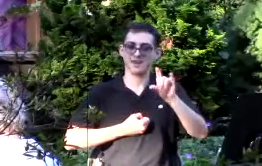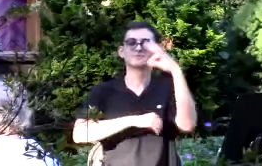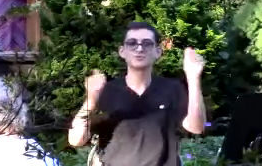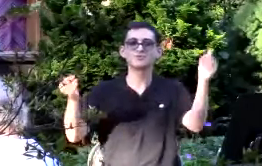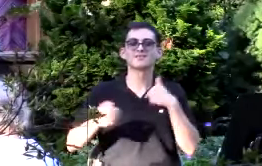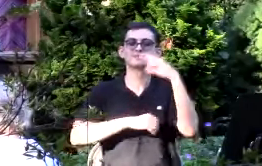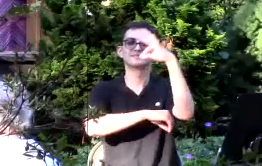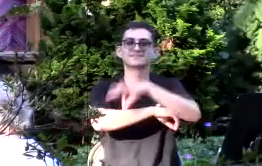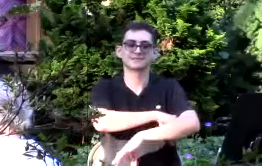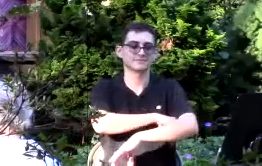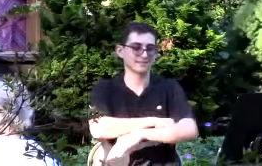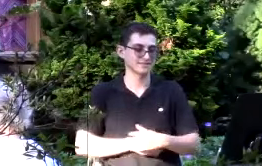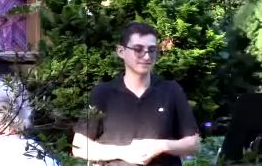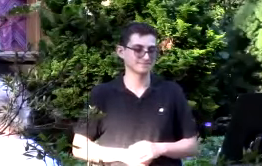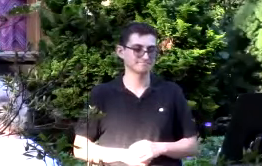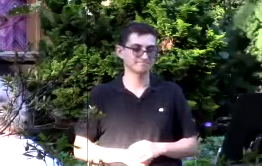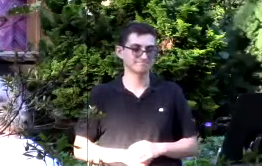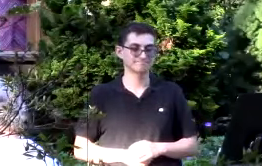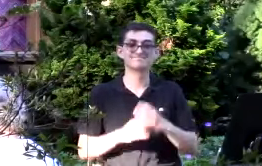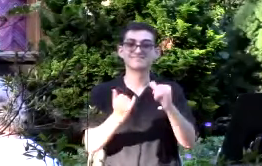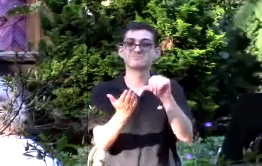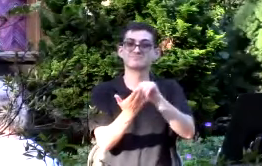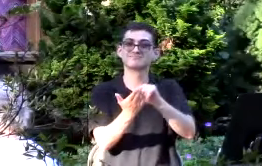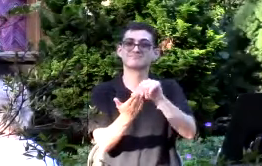Sabbath bride, turning to the words of Lecha Dodi on page